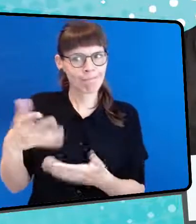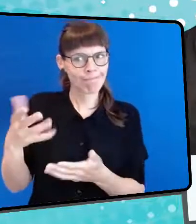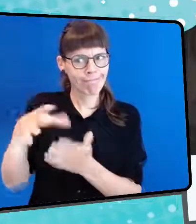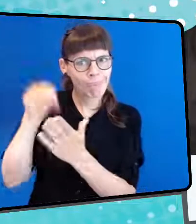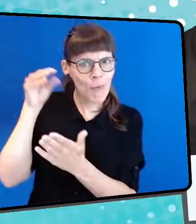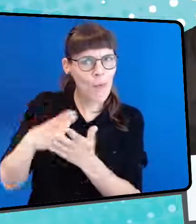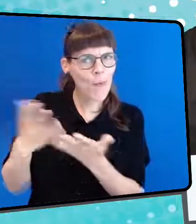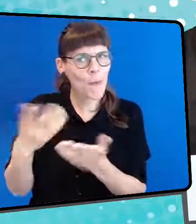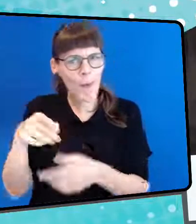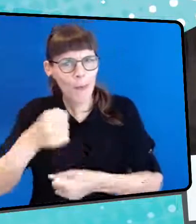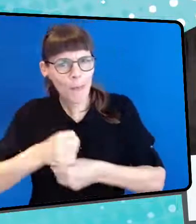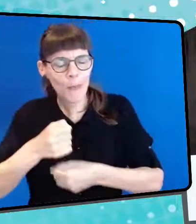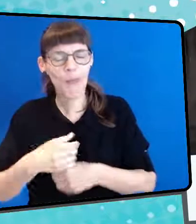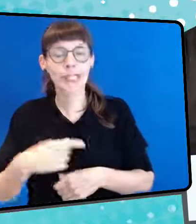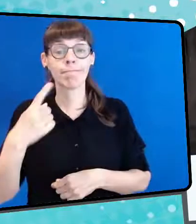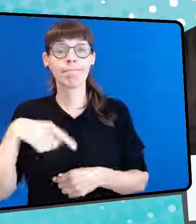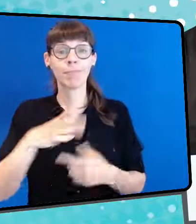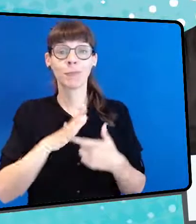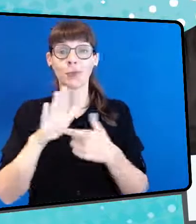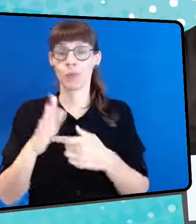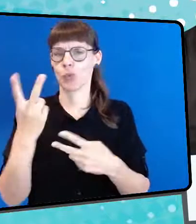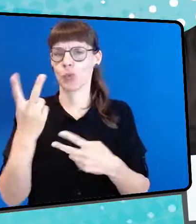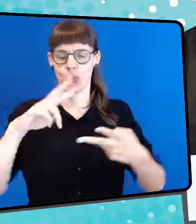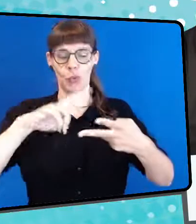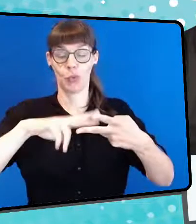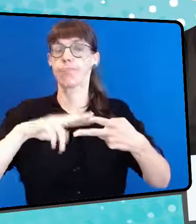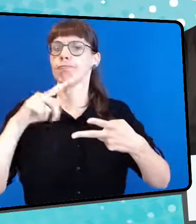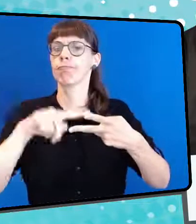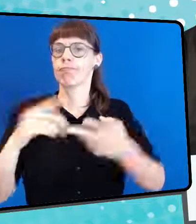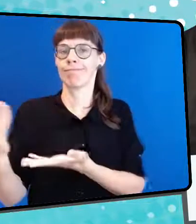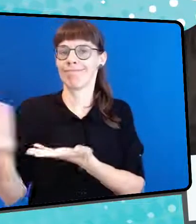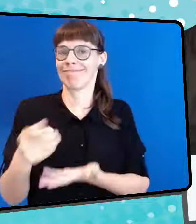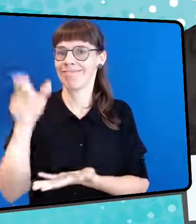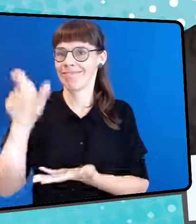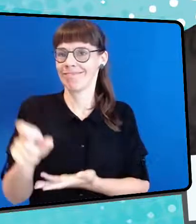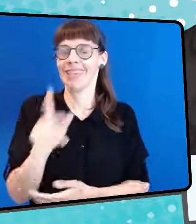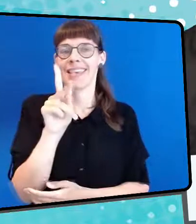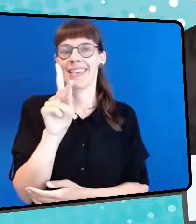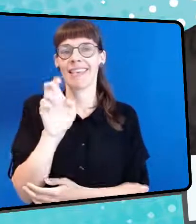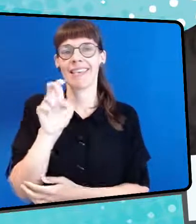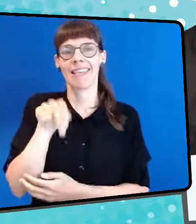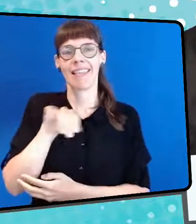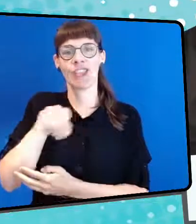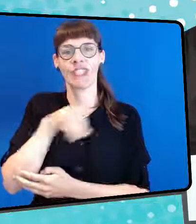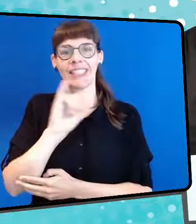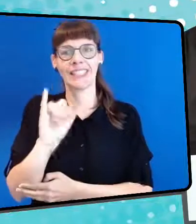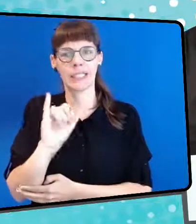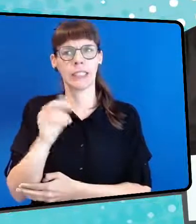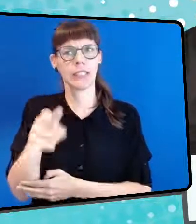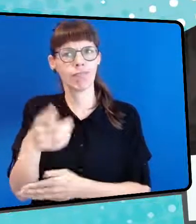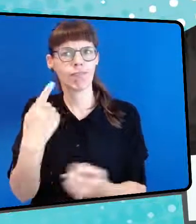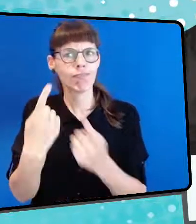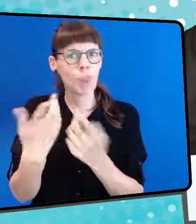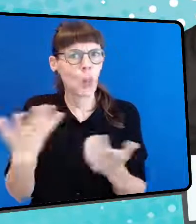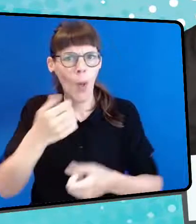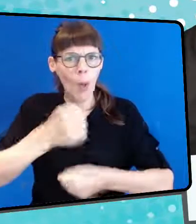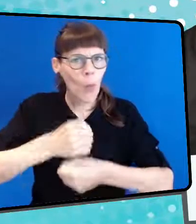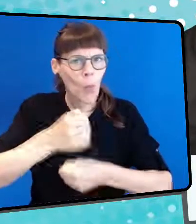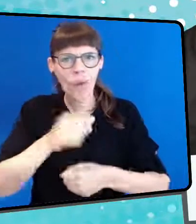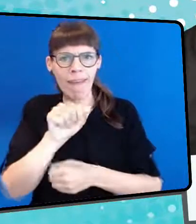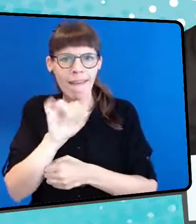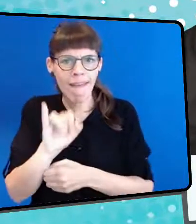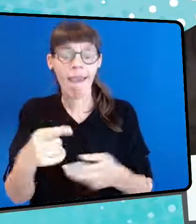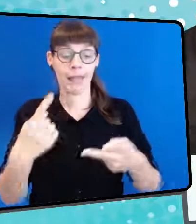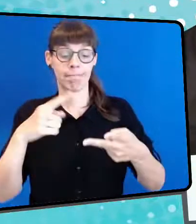we have 2 items. We start with our guest, Kenji, to chat about his life in AI, and finally we dive into the